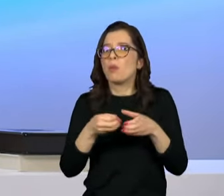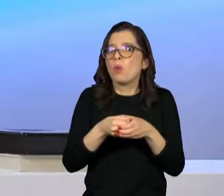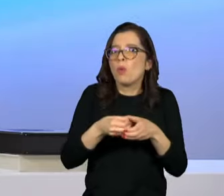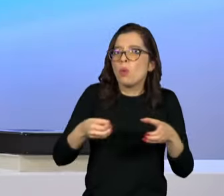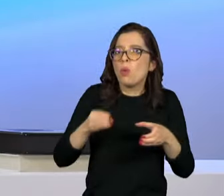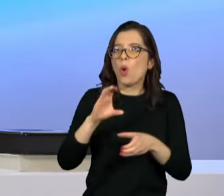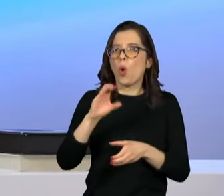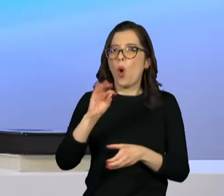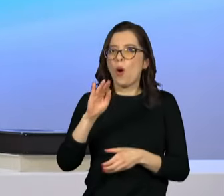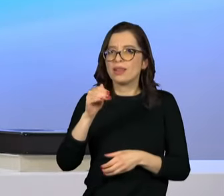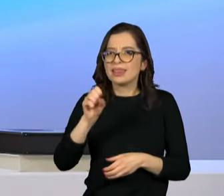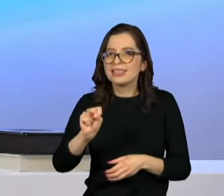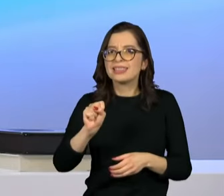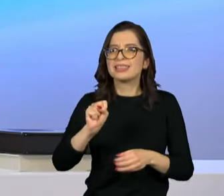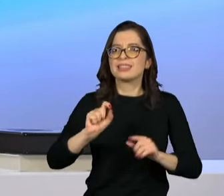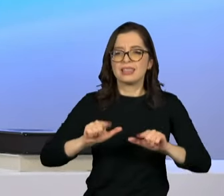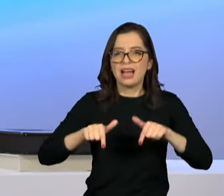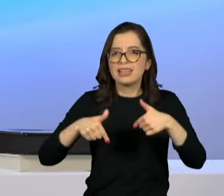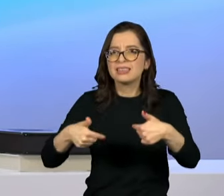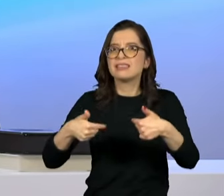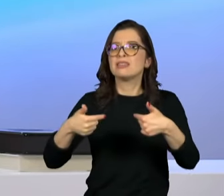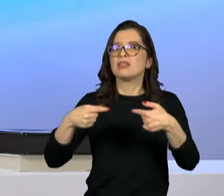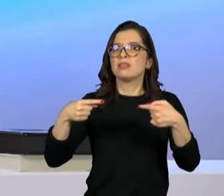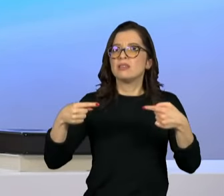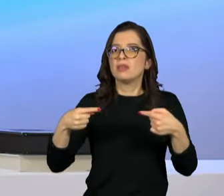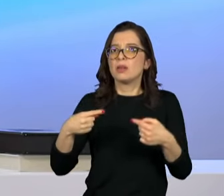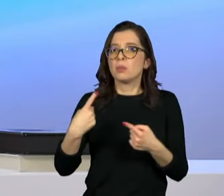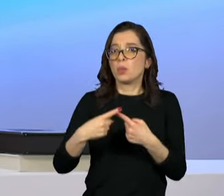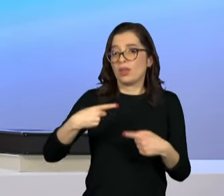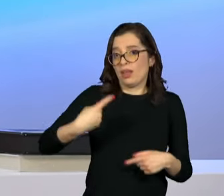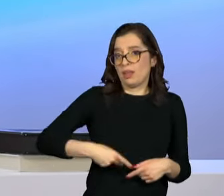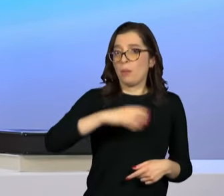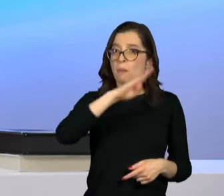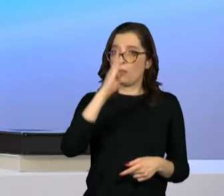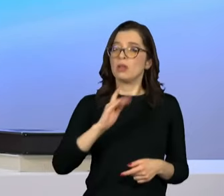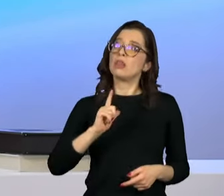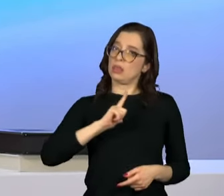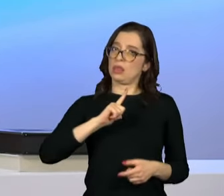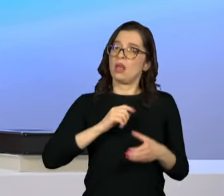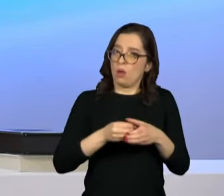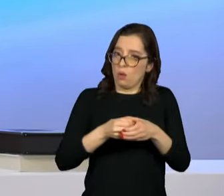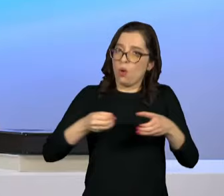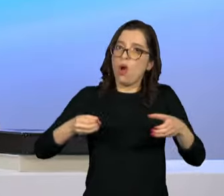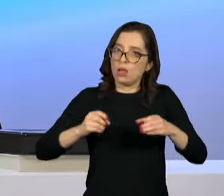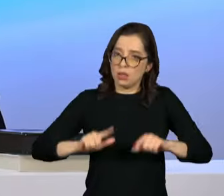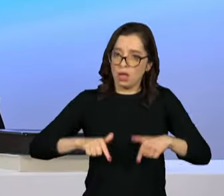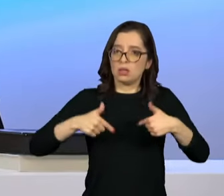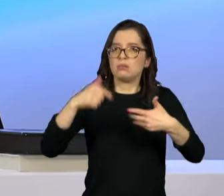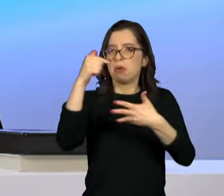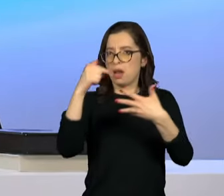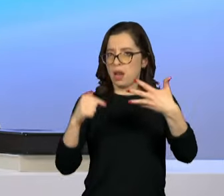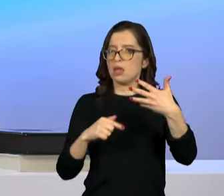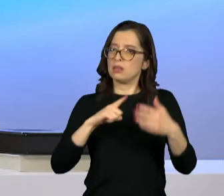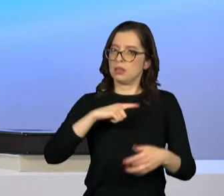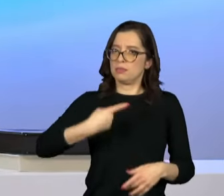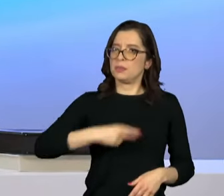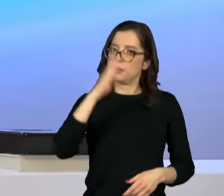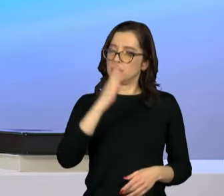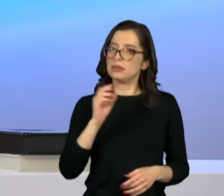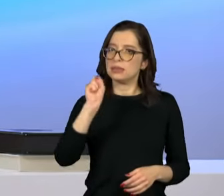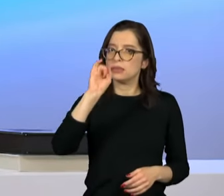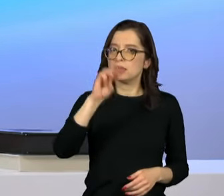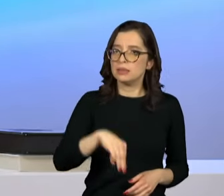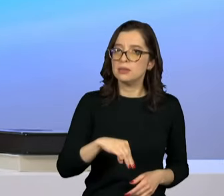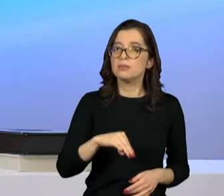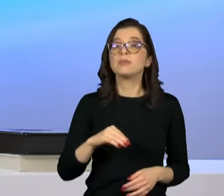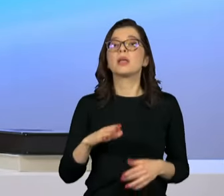ações afirmativas num estilo diferente no Brasil? E a minha segunda pergunta é sobre a outra porta de entrada nas universidades,